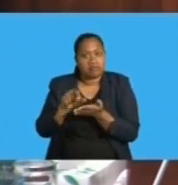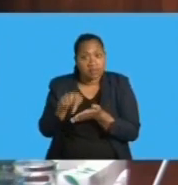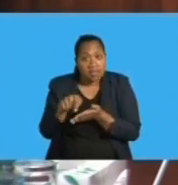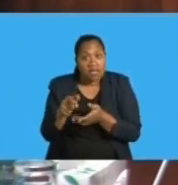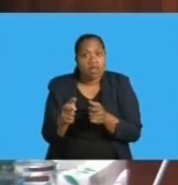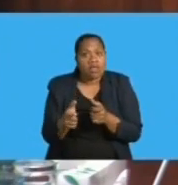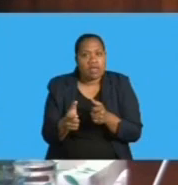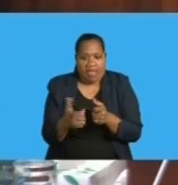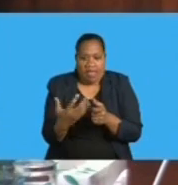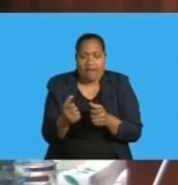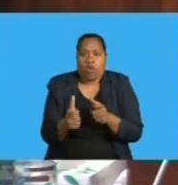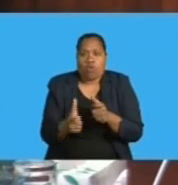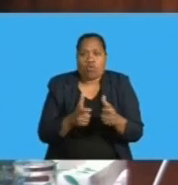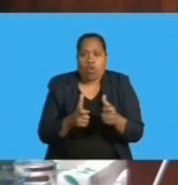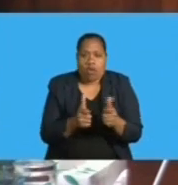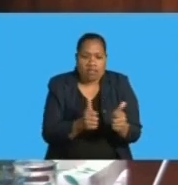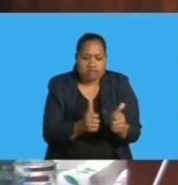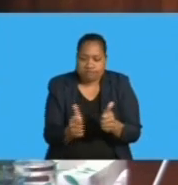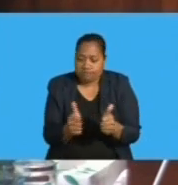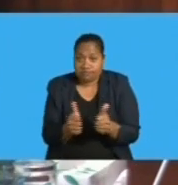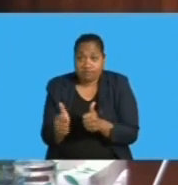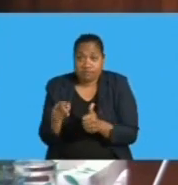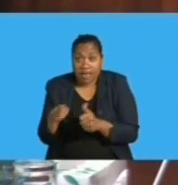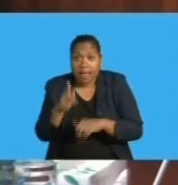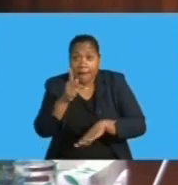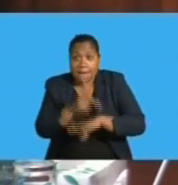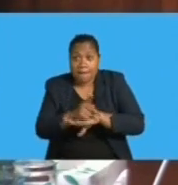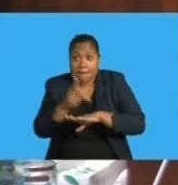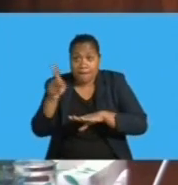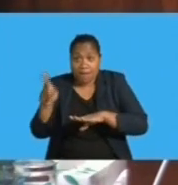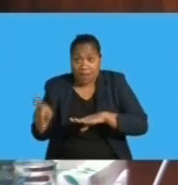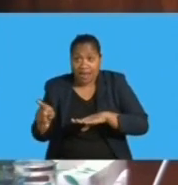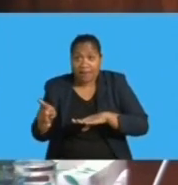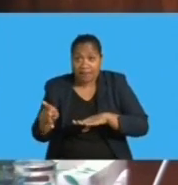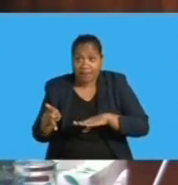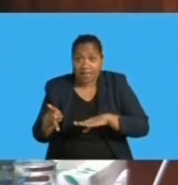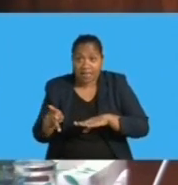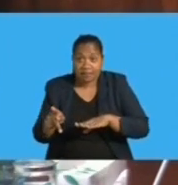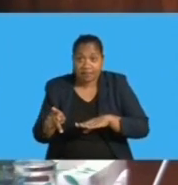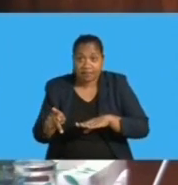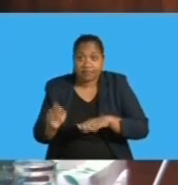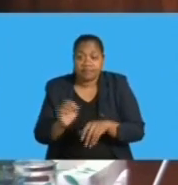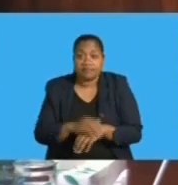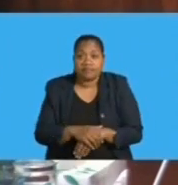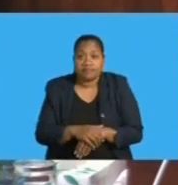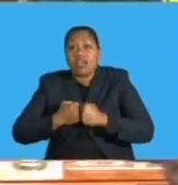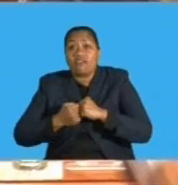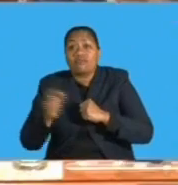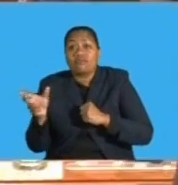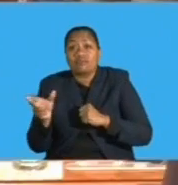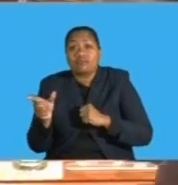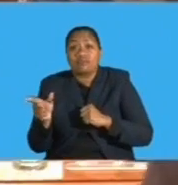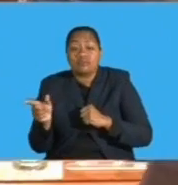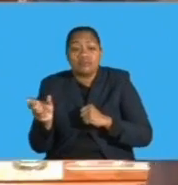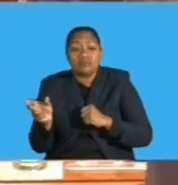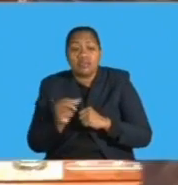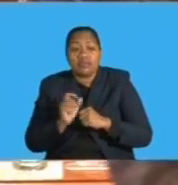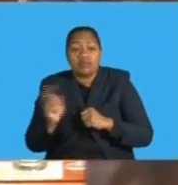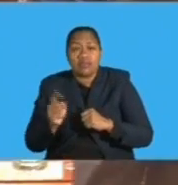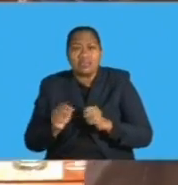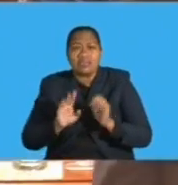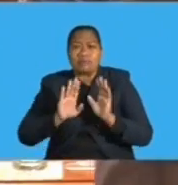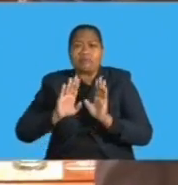and administration of the parliamentary precinct is vested in the Speaker. It's